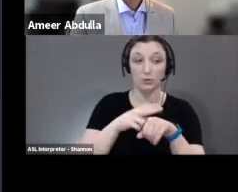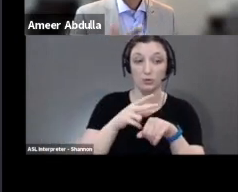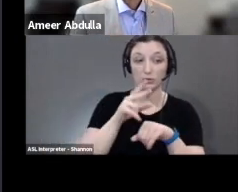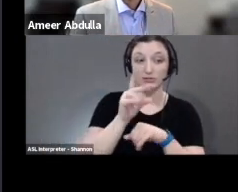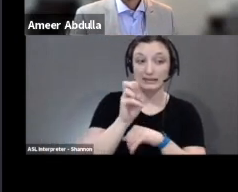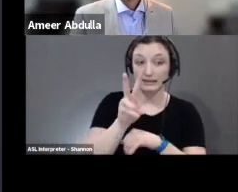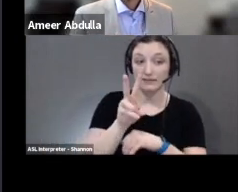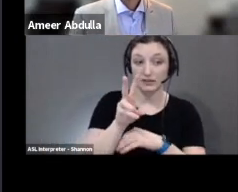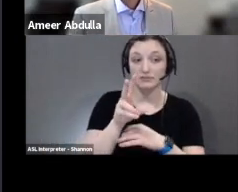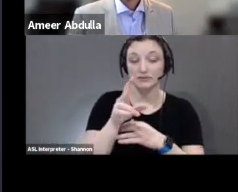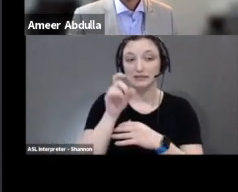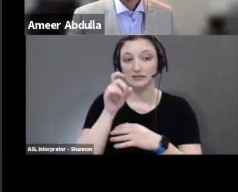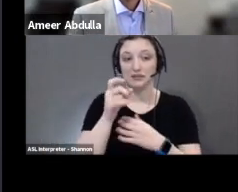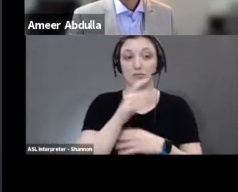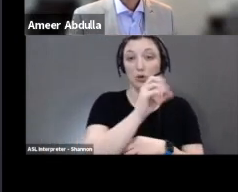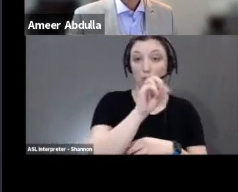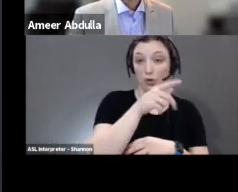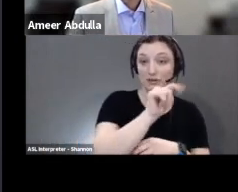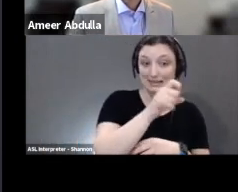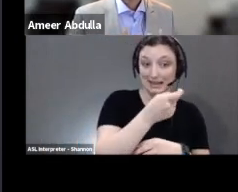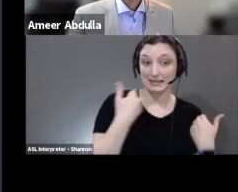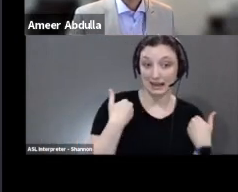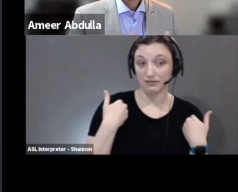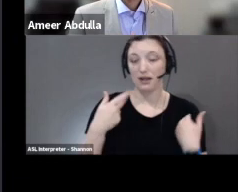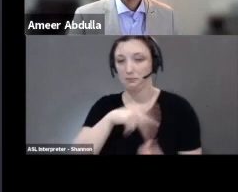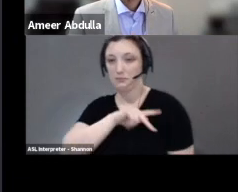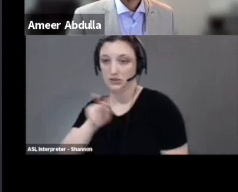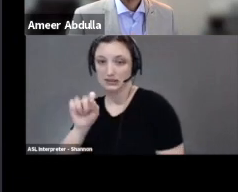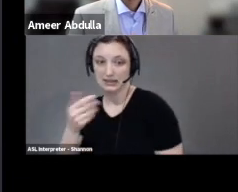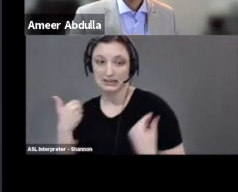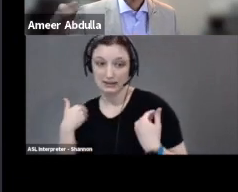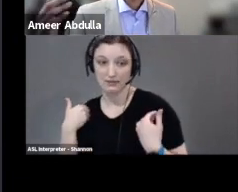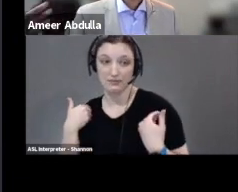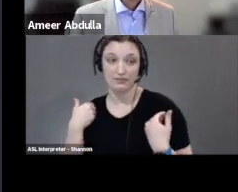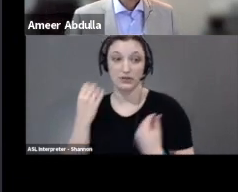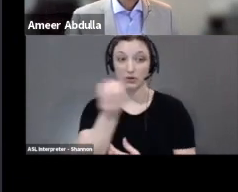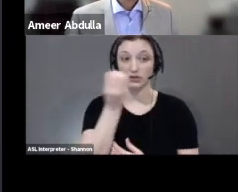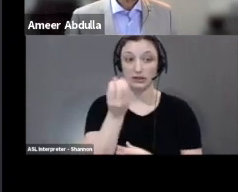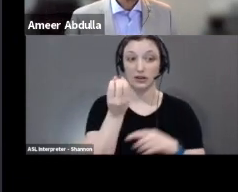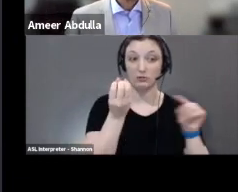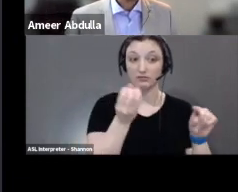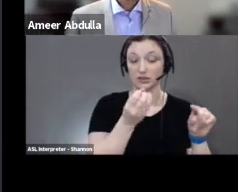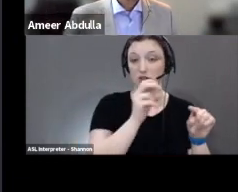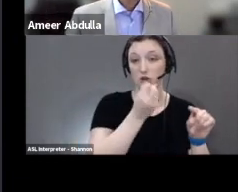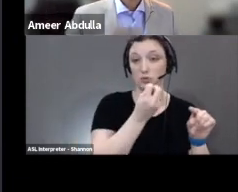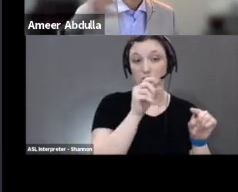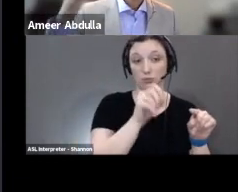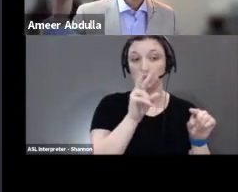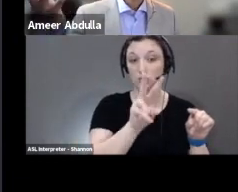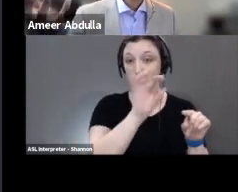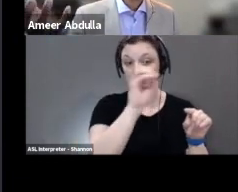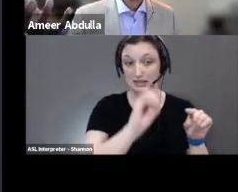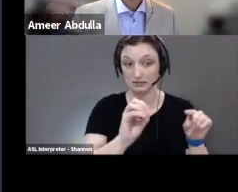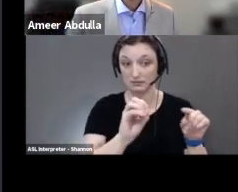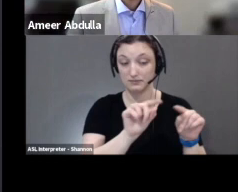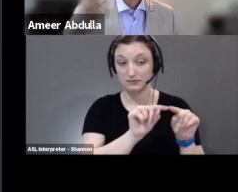on it. Corporate small business tax rate in Ontario is 12.2%. The corresponding personal tax rate when that dividend is